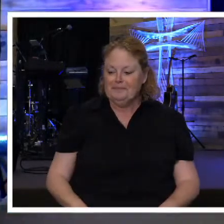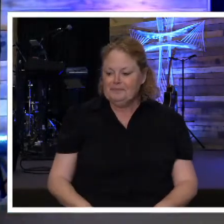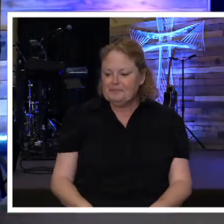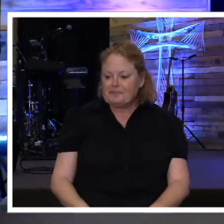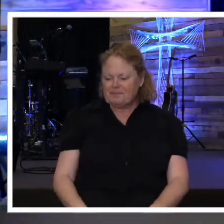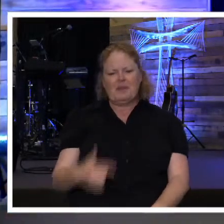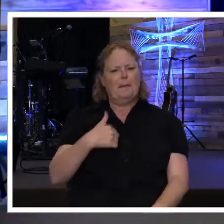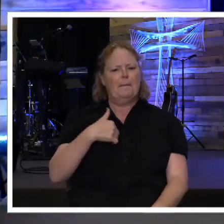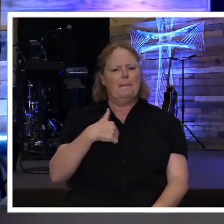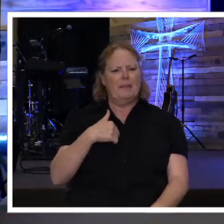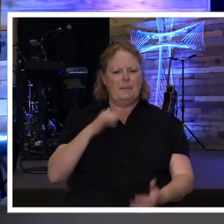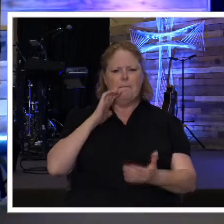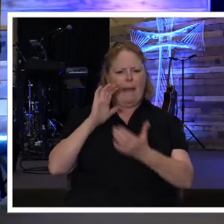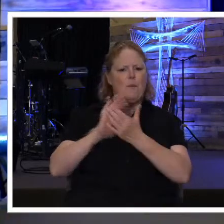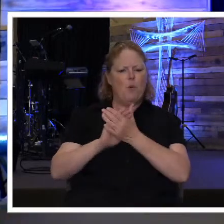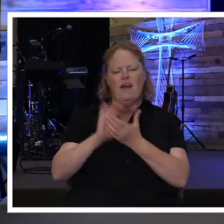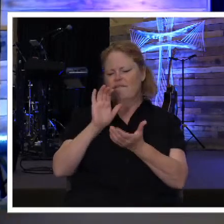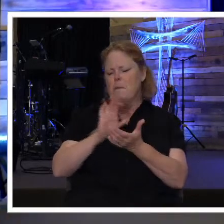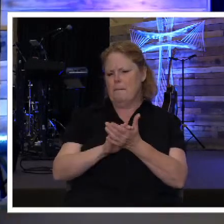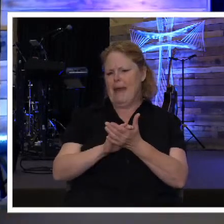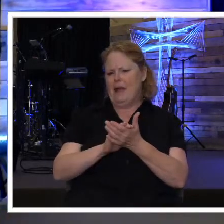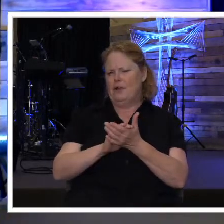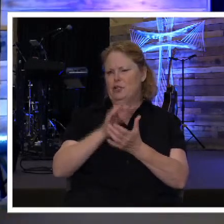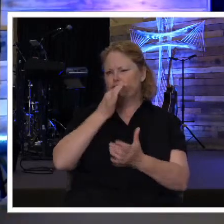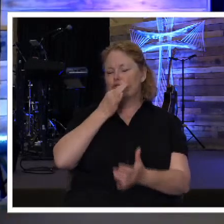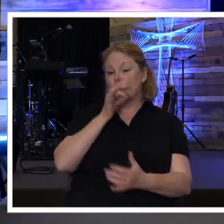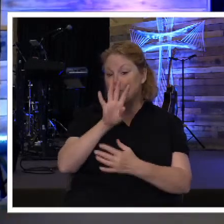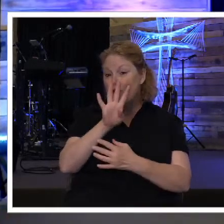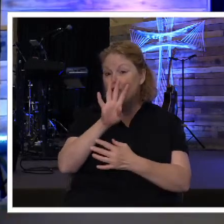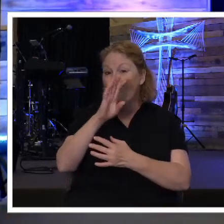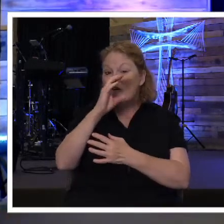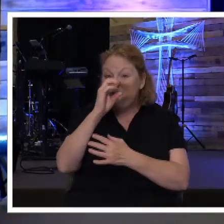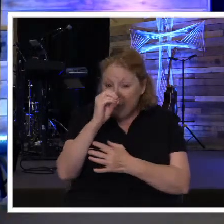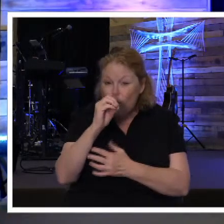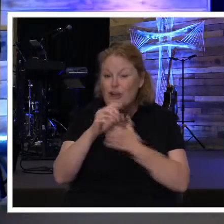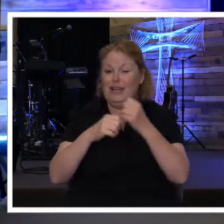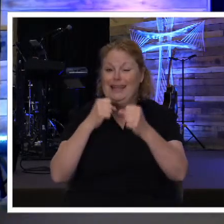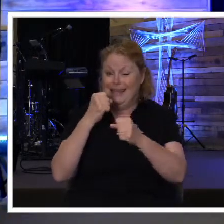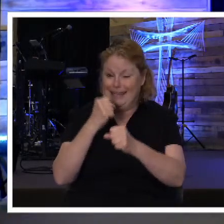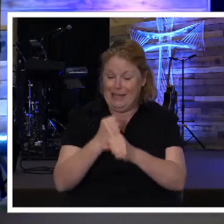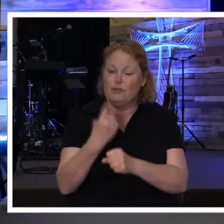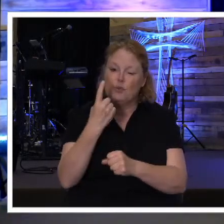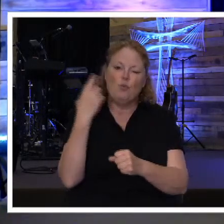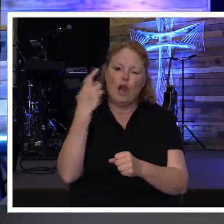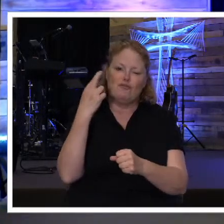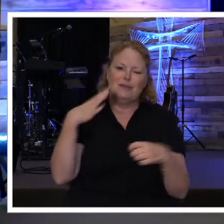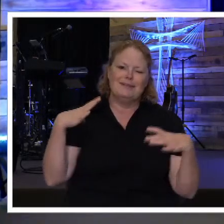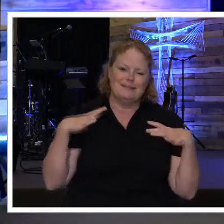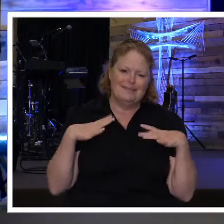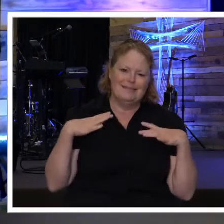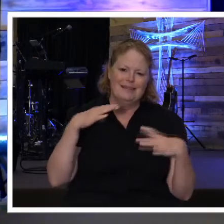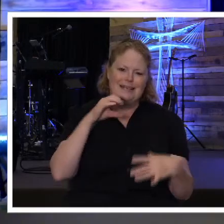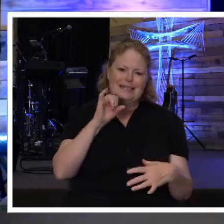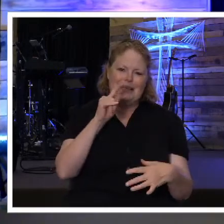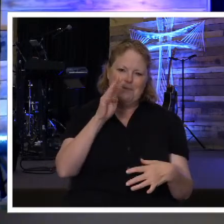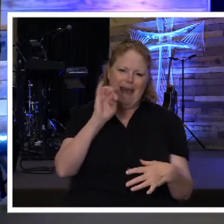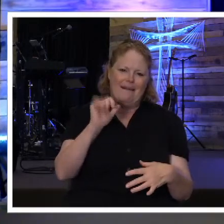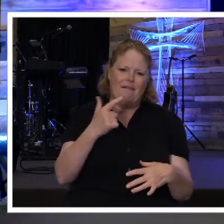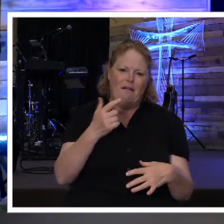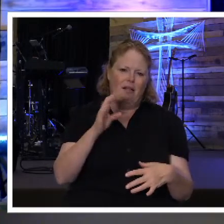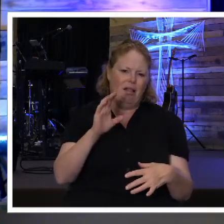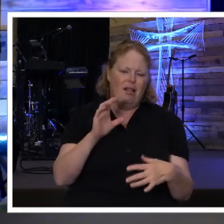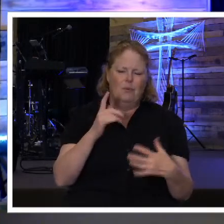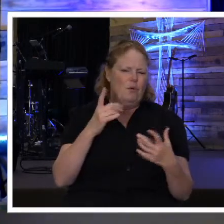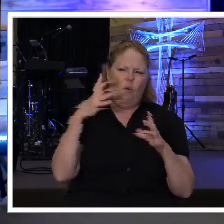conversation for all the years that we've been married, which will be 40 next month, which is one of the reasons that we're going to be enjoying a 40th anniversary this